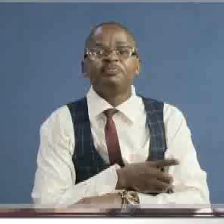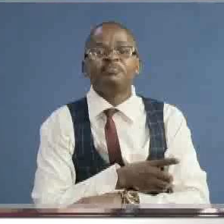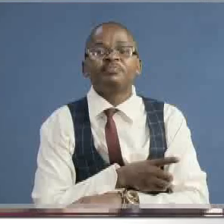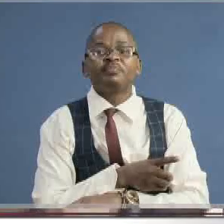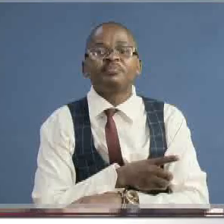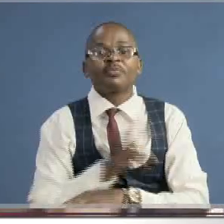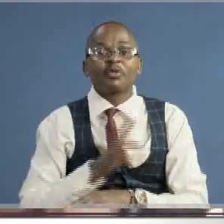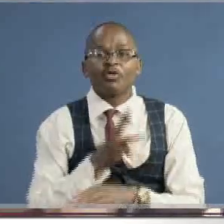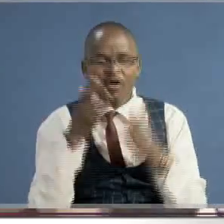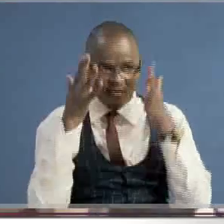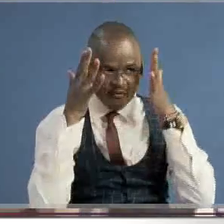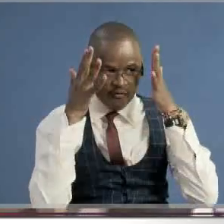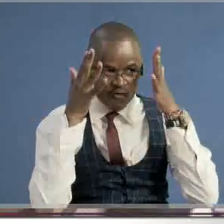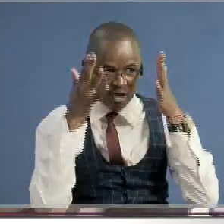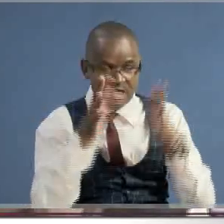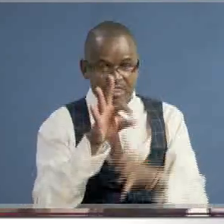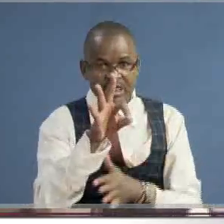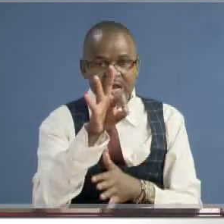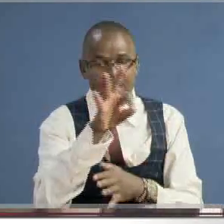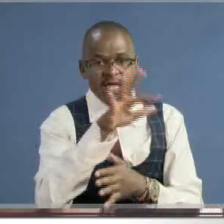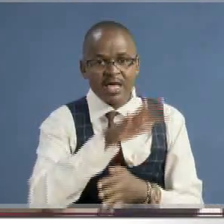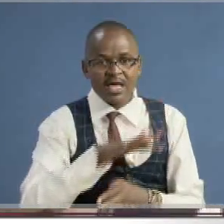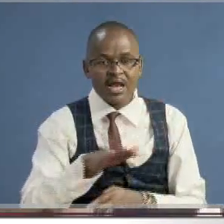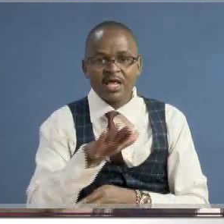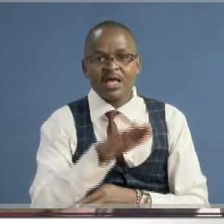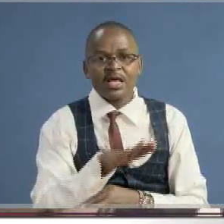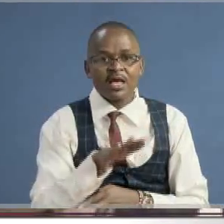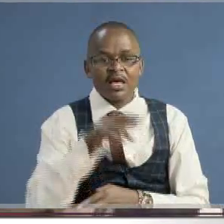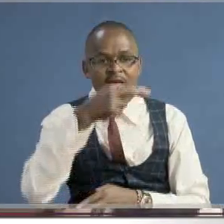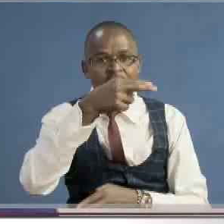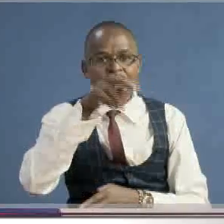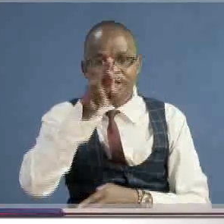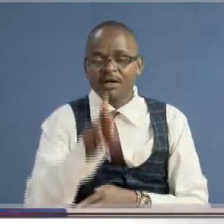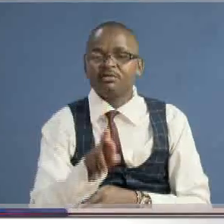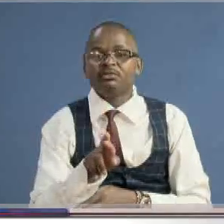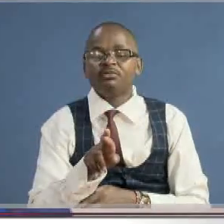we are focusing sir on three areas on HR